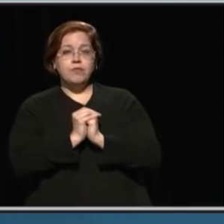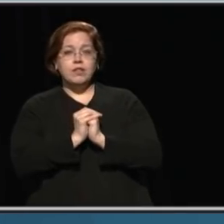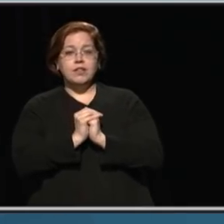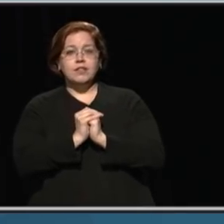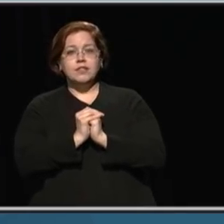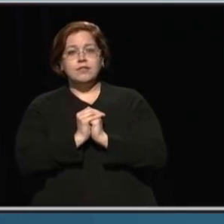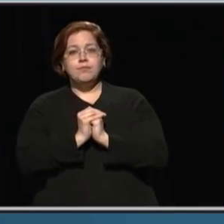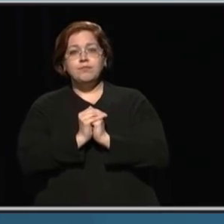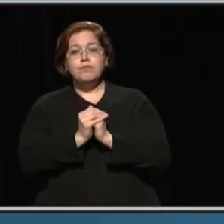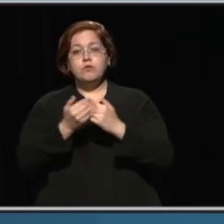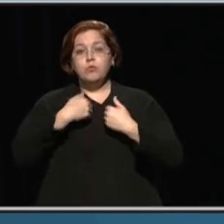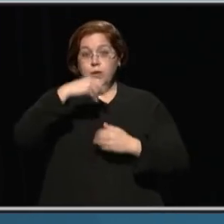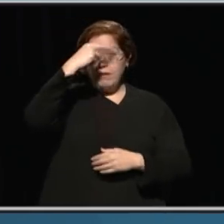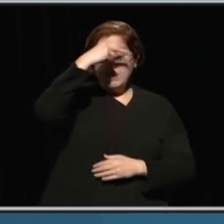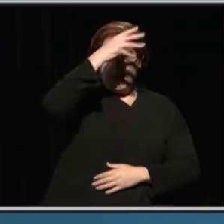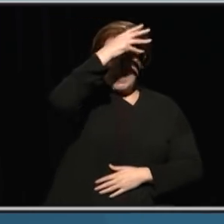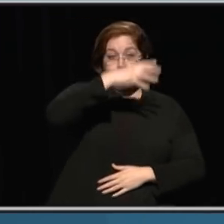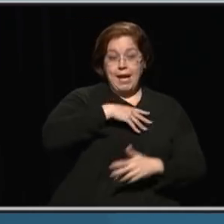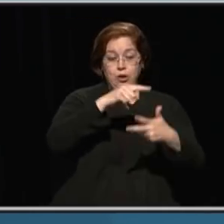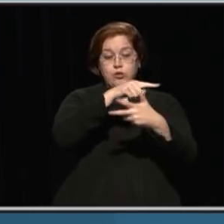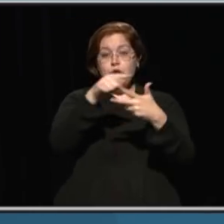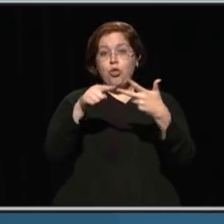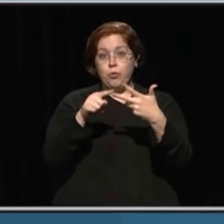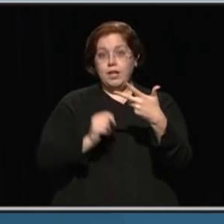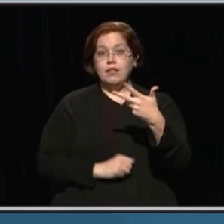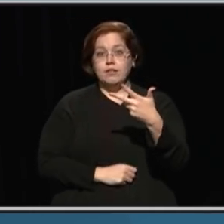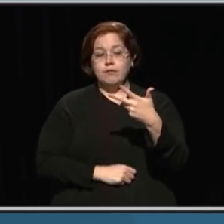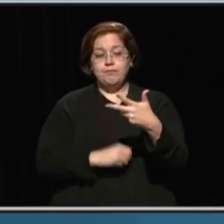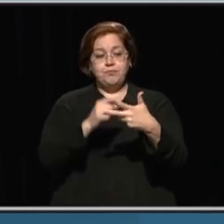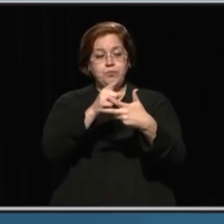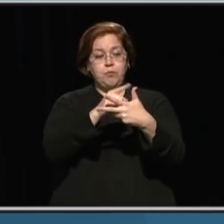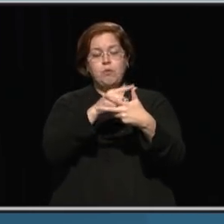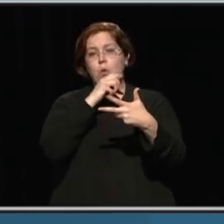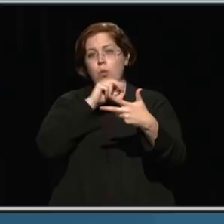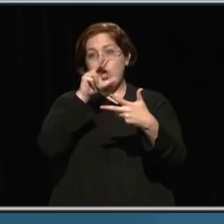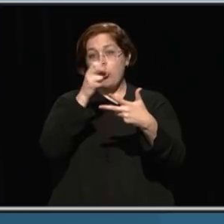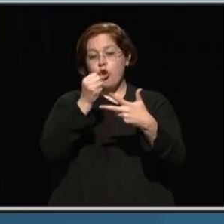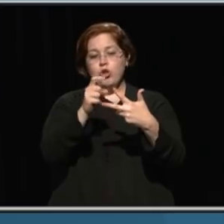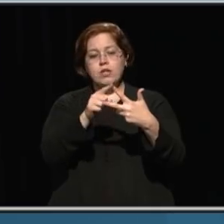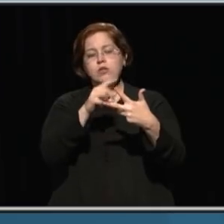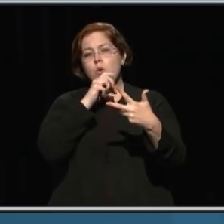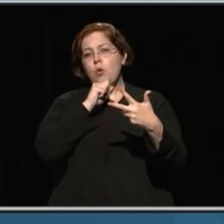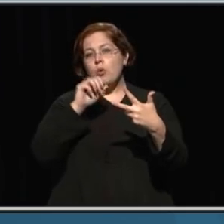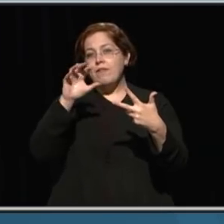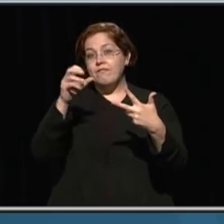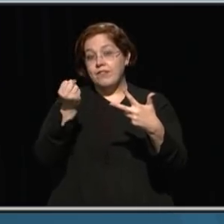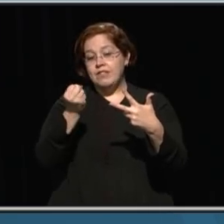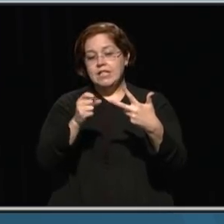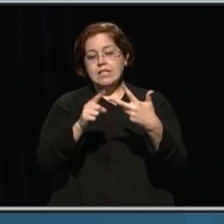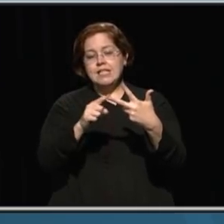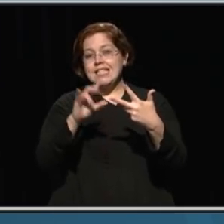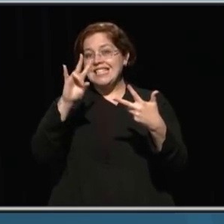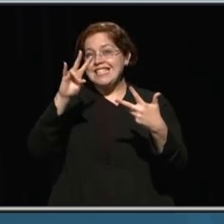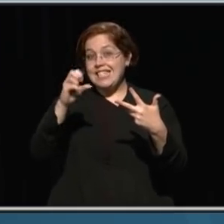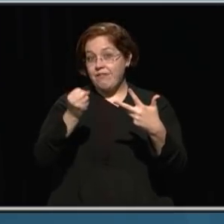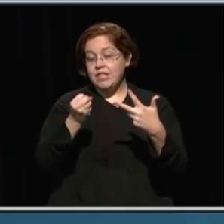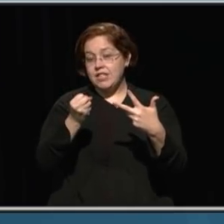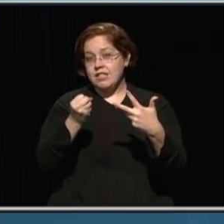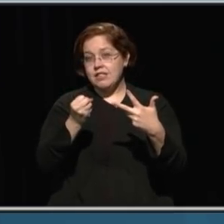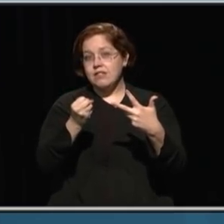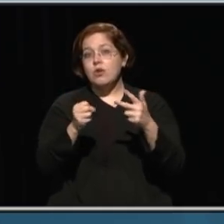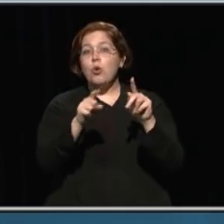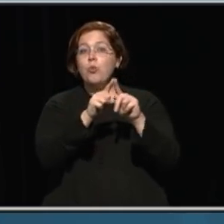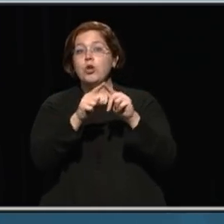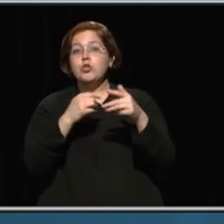have Hispanic males, 3 Hispanic males, one in his 30s, one in his 50s, one in his 70s, and we